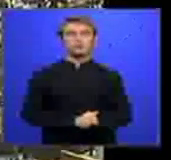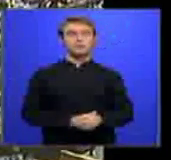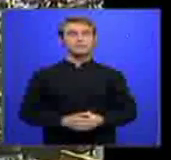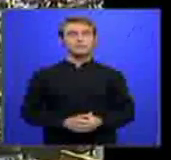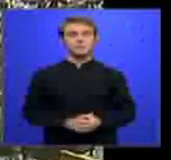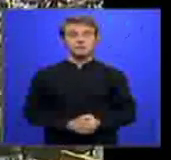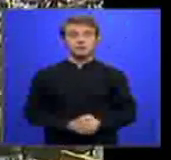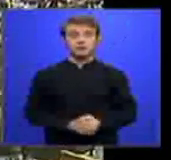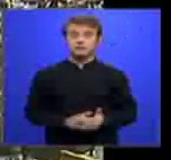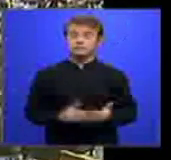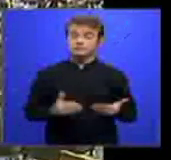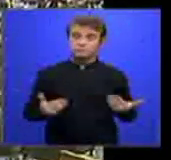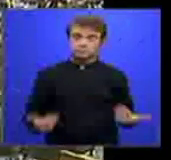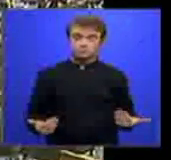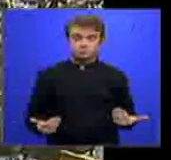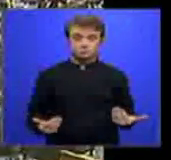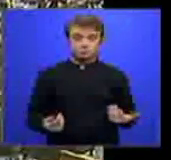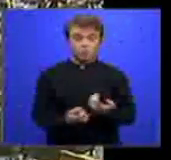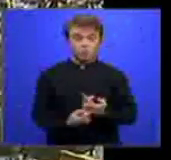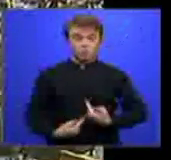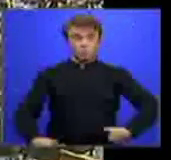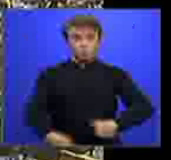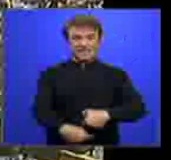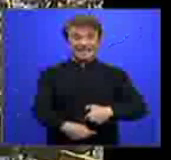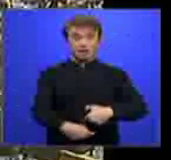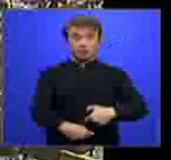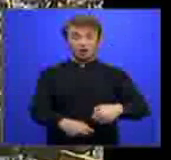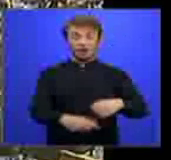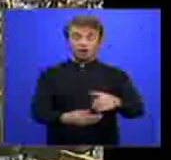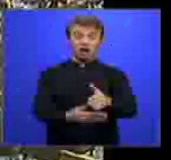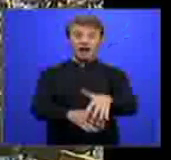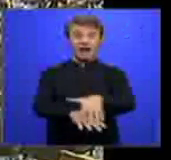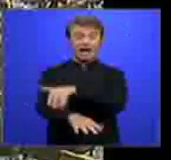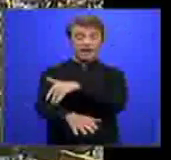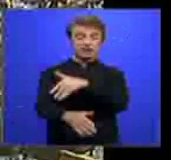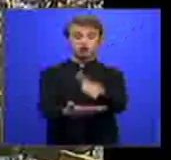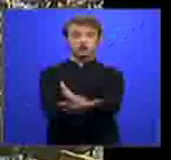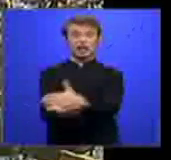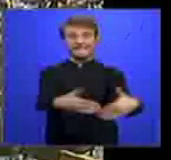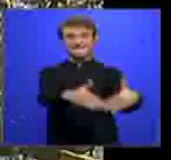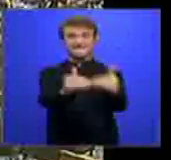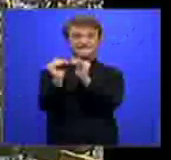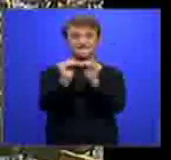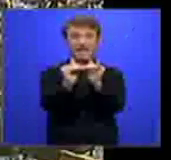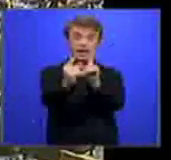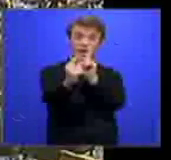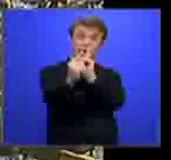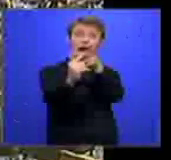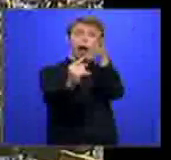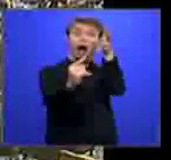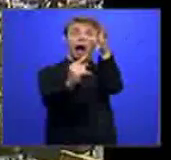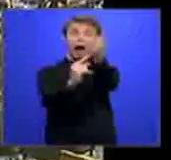able to meet our redistribution targets. Government's mid-term review last